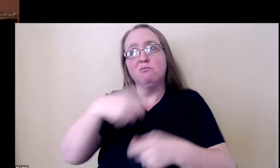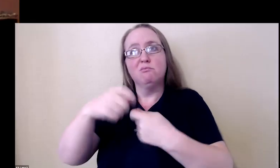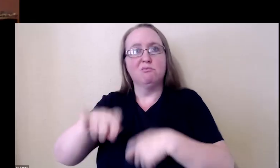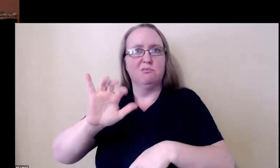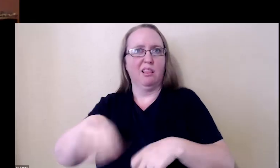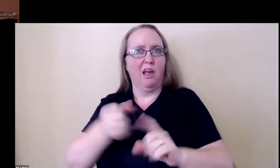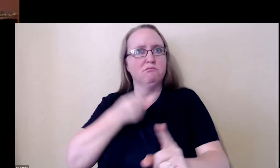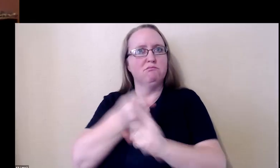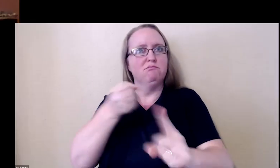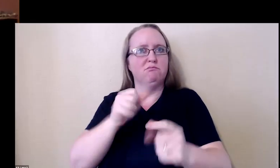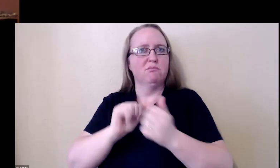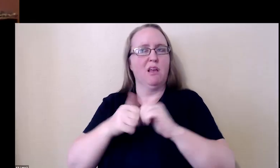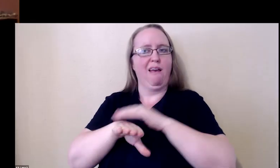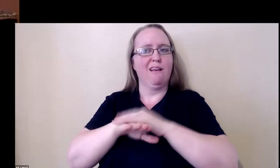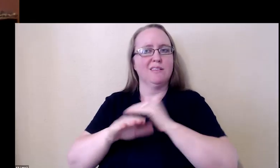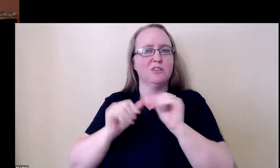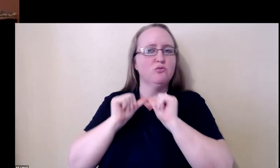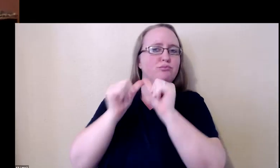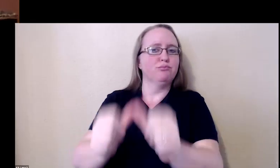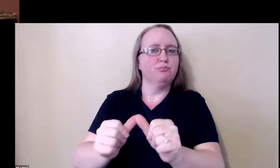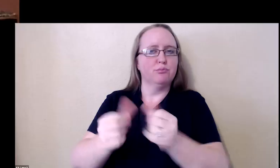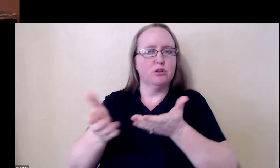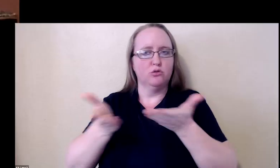getting access to consistent services.